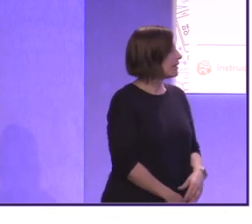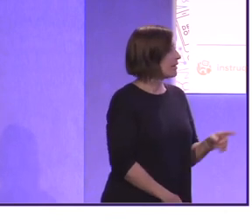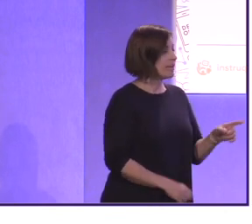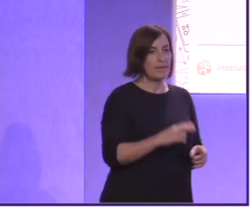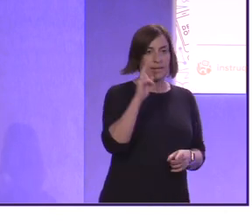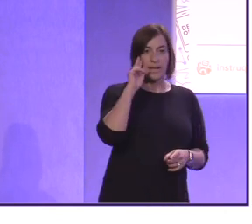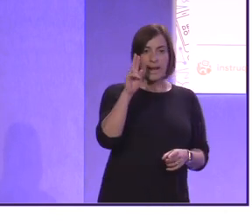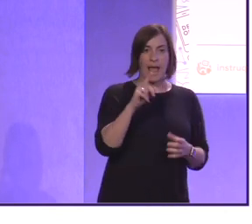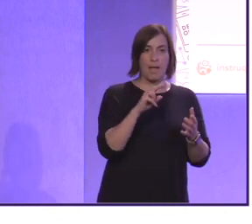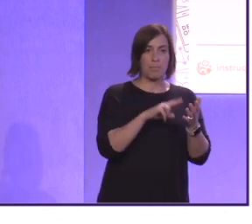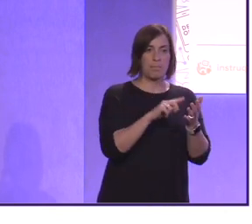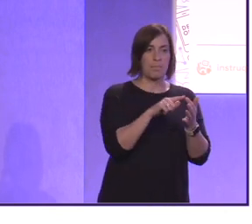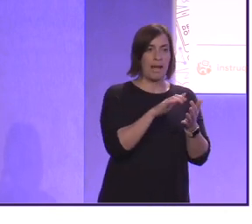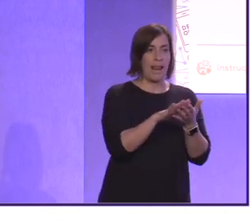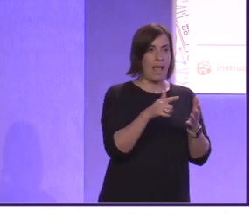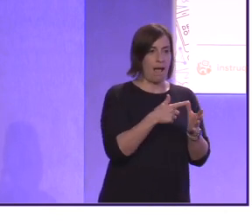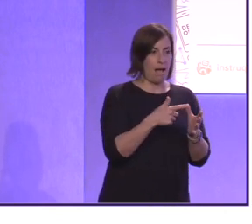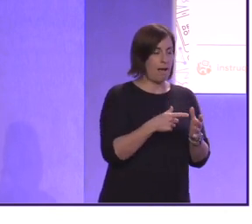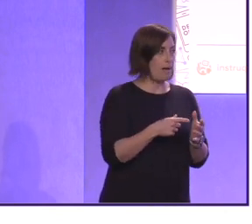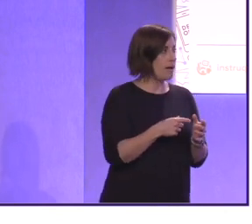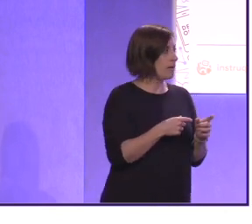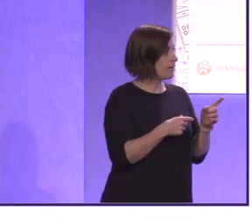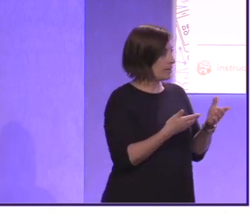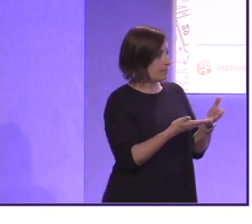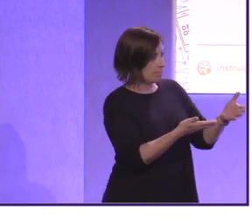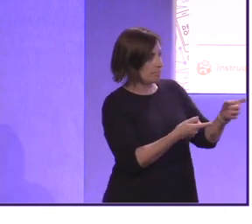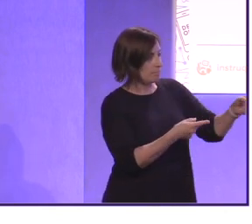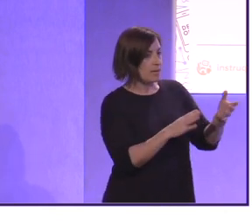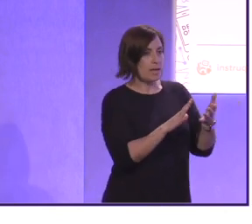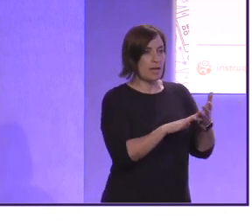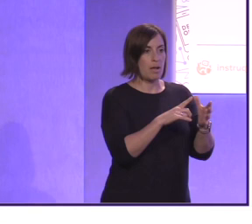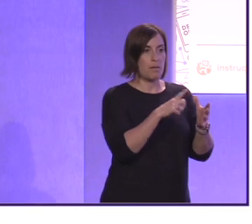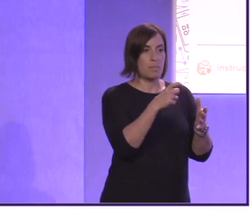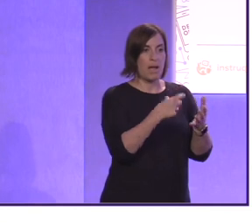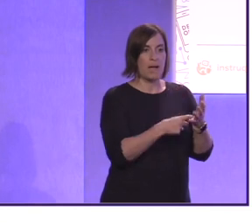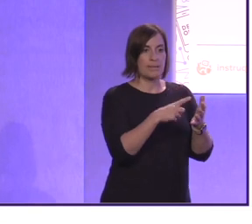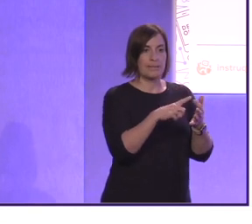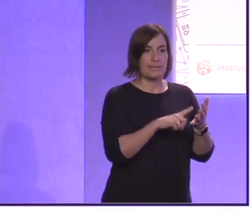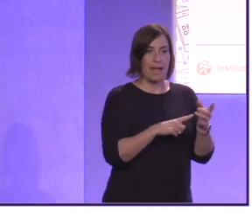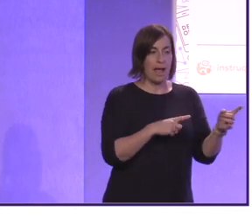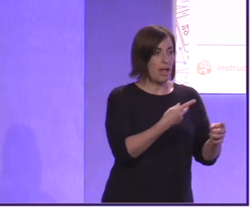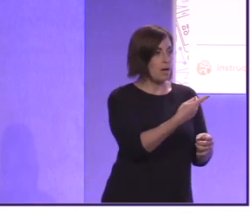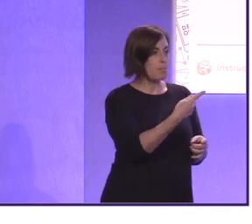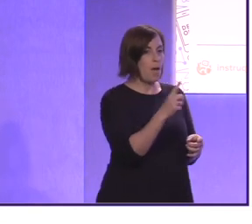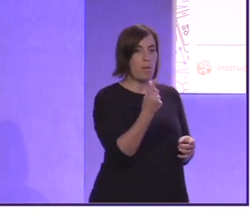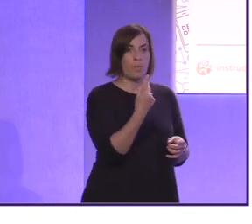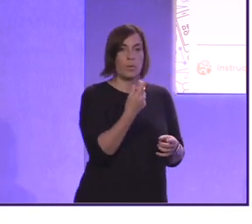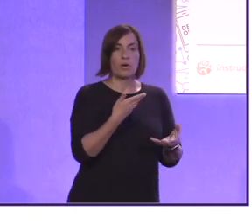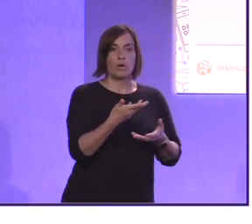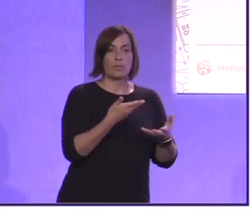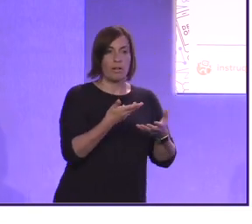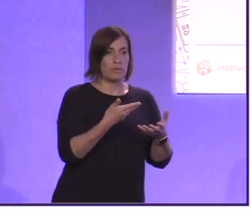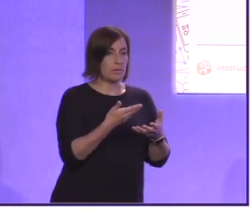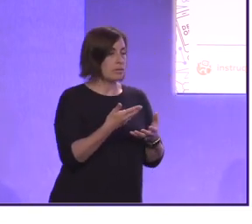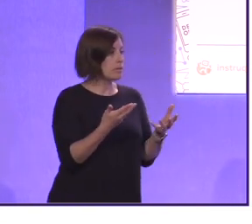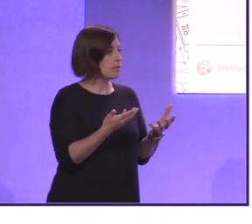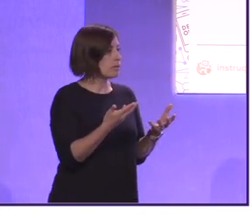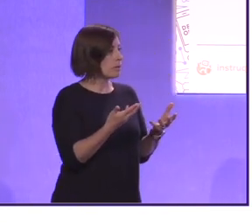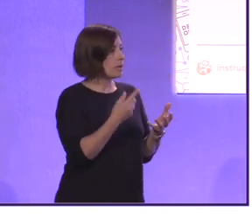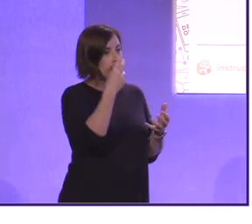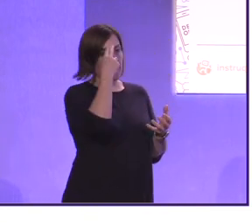my name is Neha, and this is Marcel. And we're both consultants at a consultancy called Equal